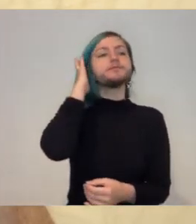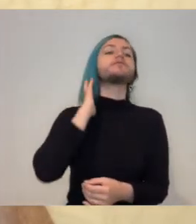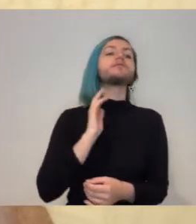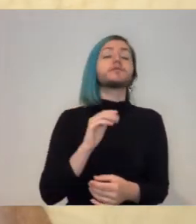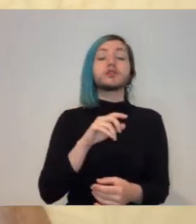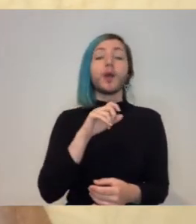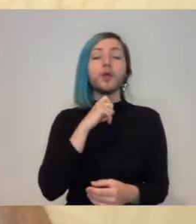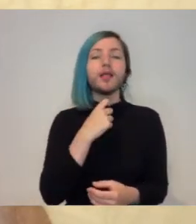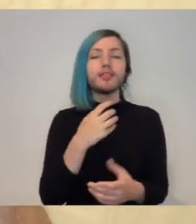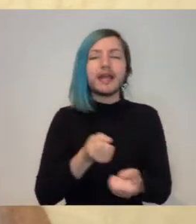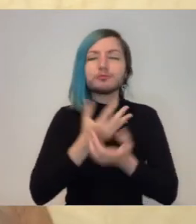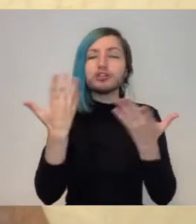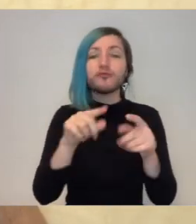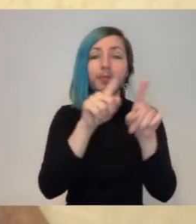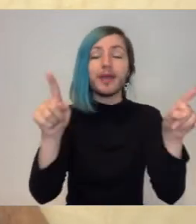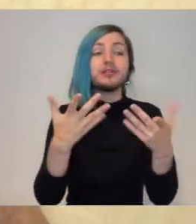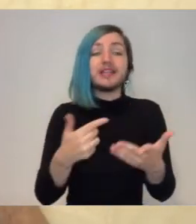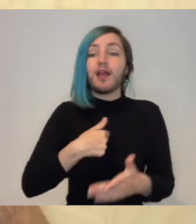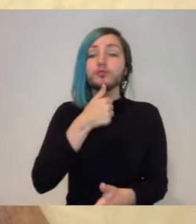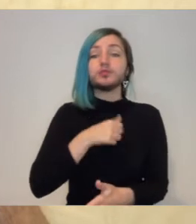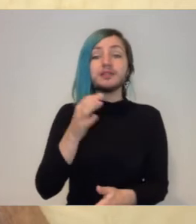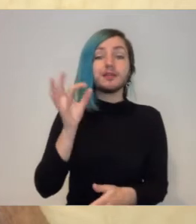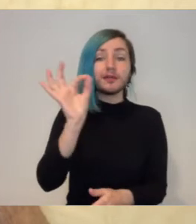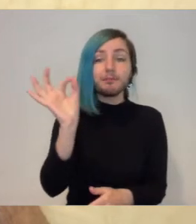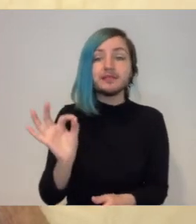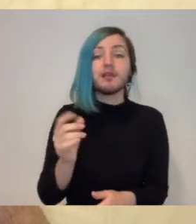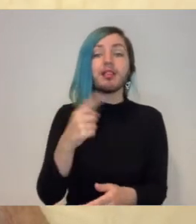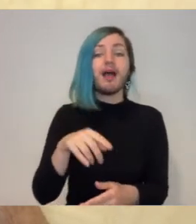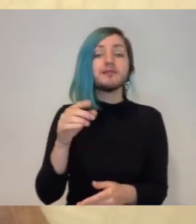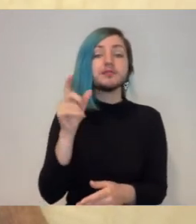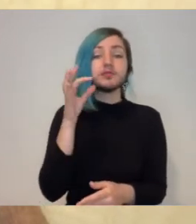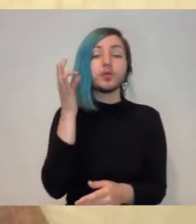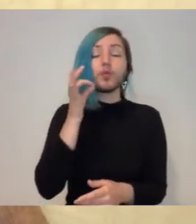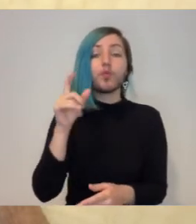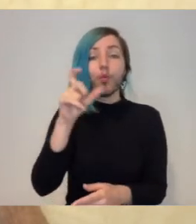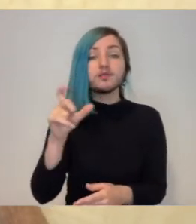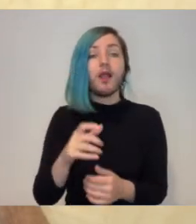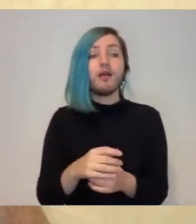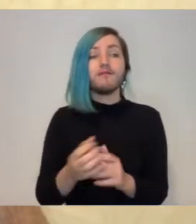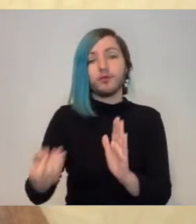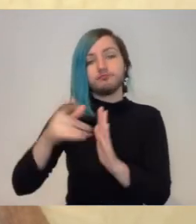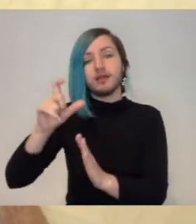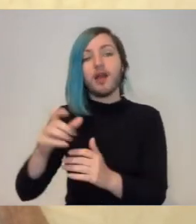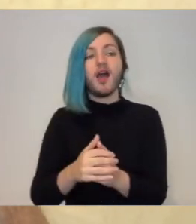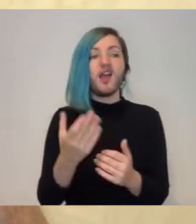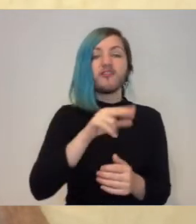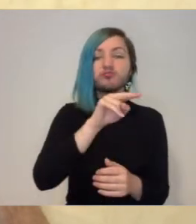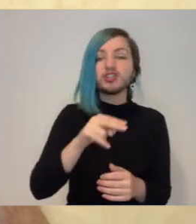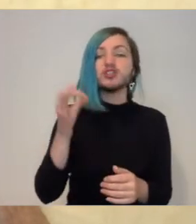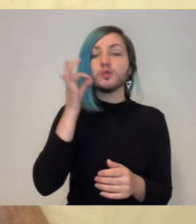drawing from them. Today I'm using pencils and watercolours to make the colour. And I've got paintbrushes and a bit of water and a bit